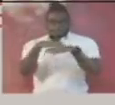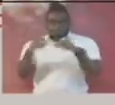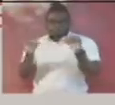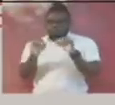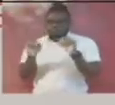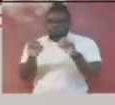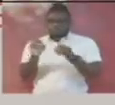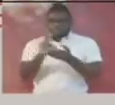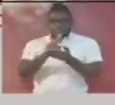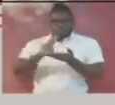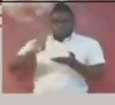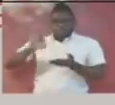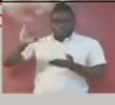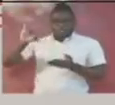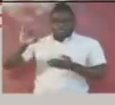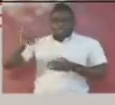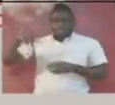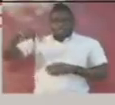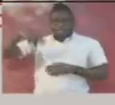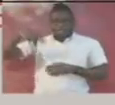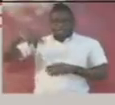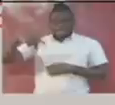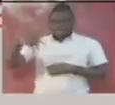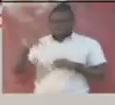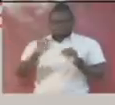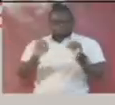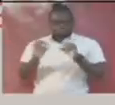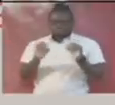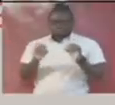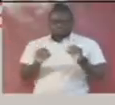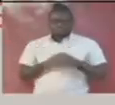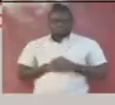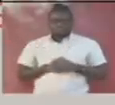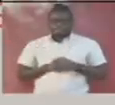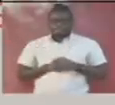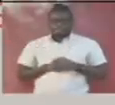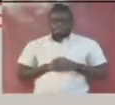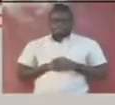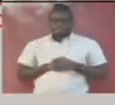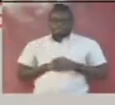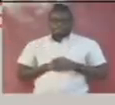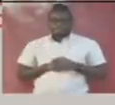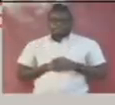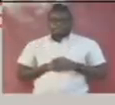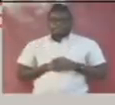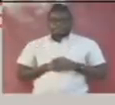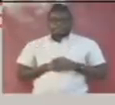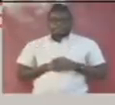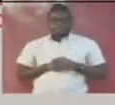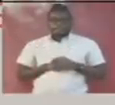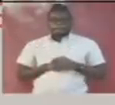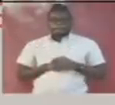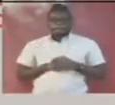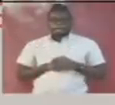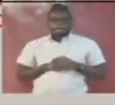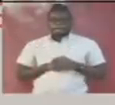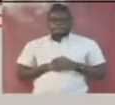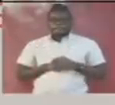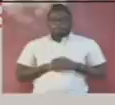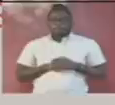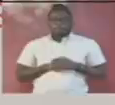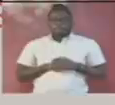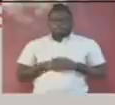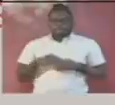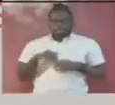empty, and Tobago is empty. So that's the clinical update for this morning. In the couple of minutes I